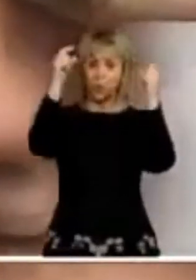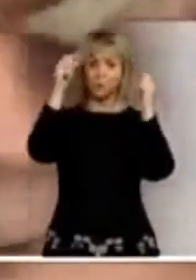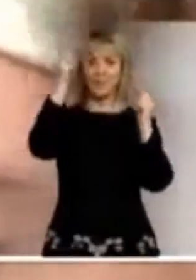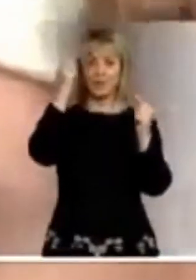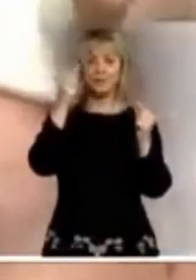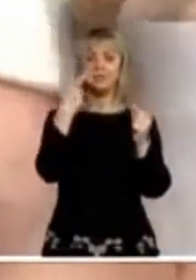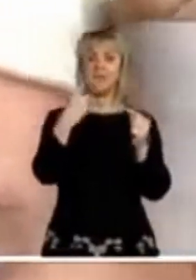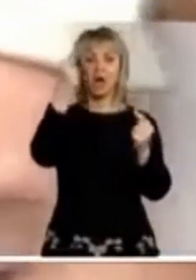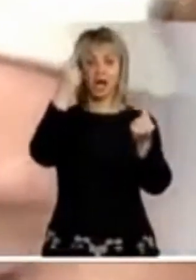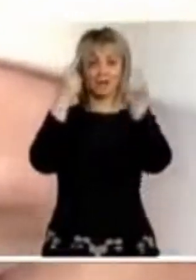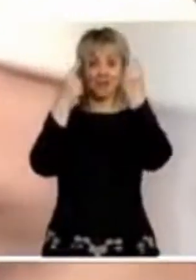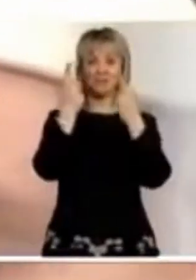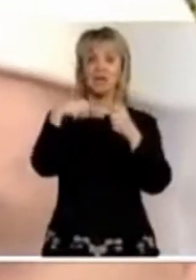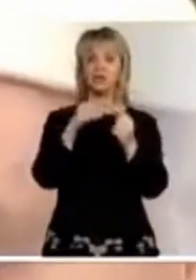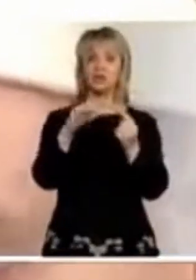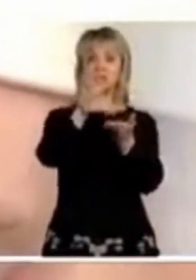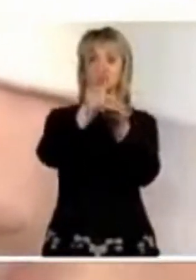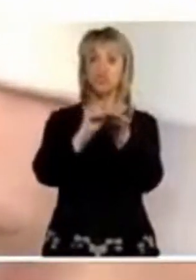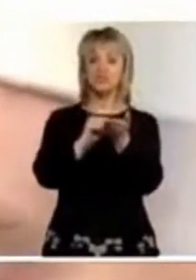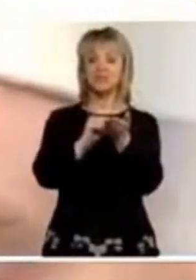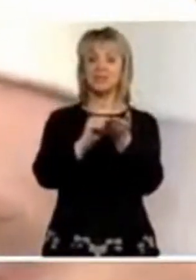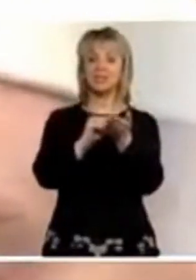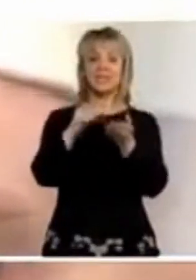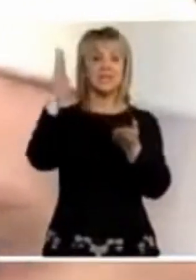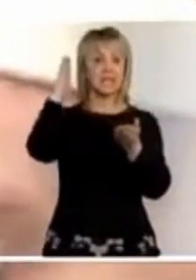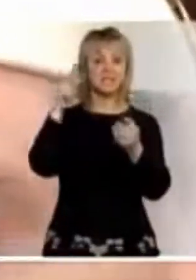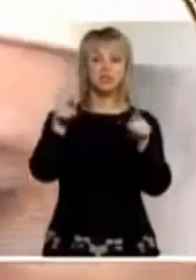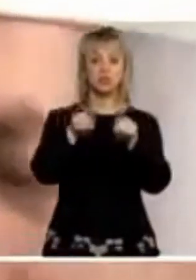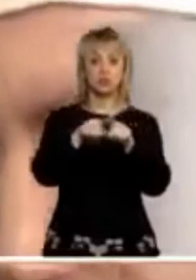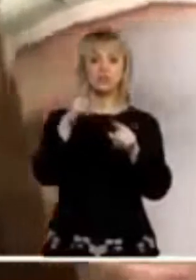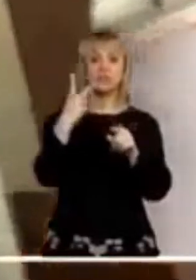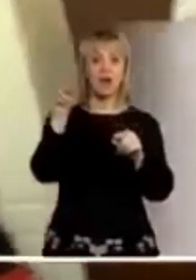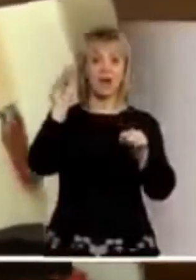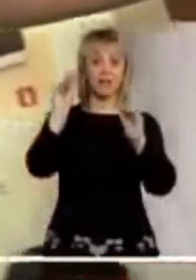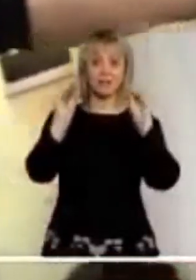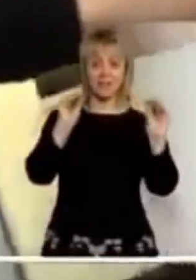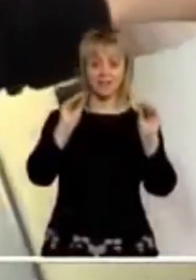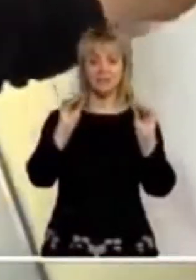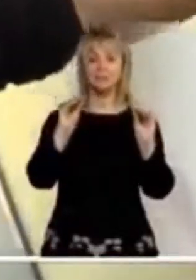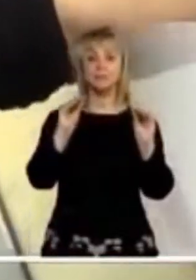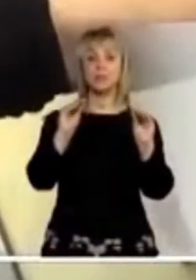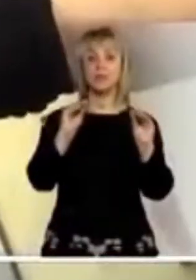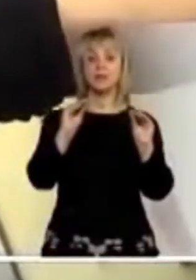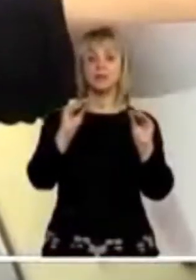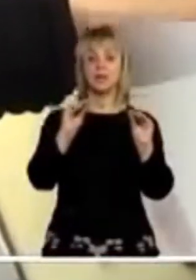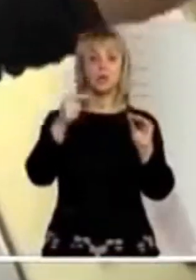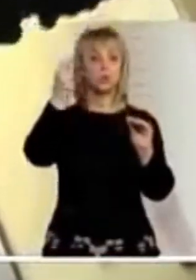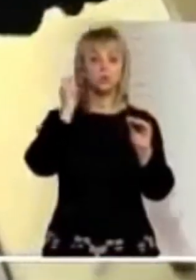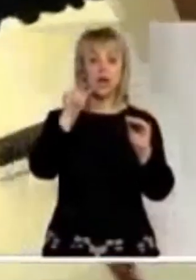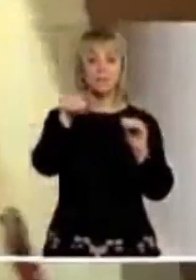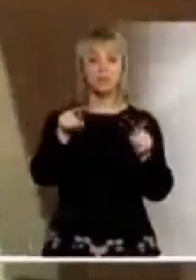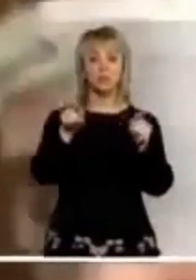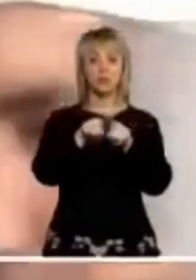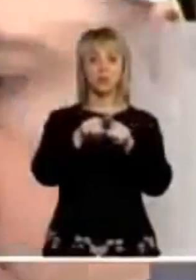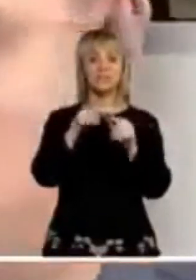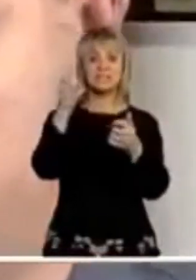There are two contacts on the frontal lobe and two contacts on the occipital lobe that read information. There are